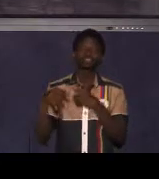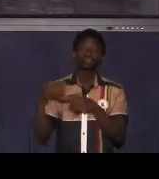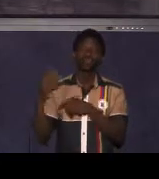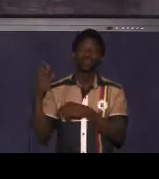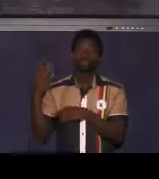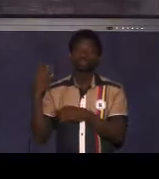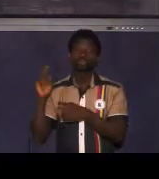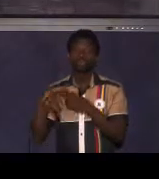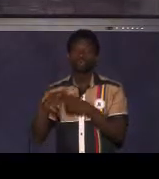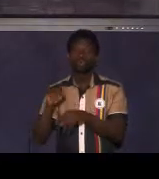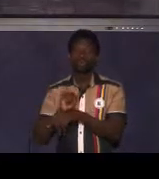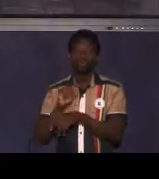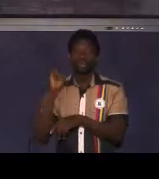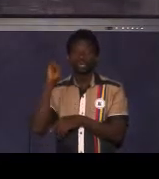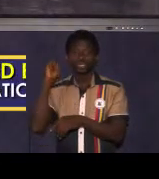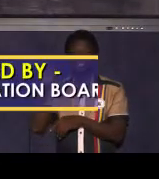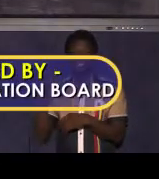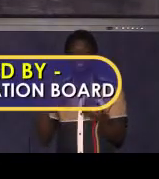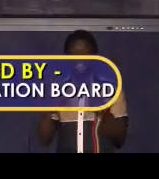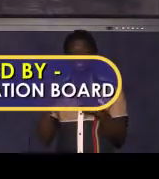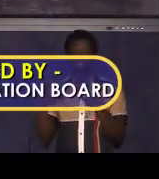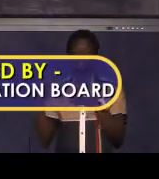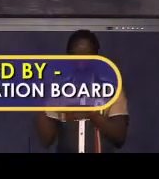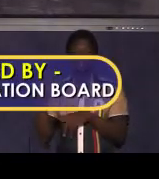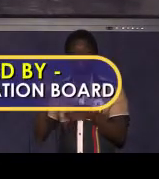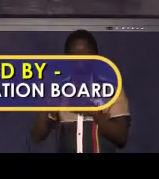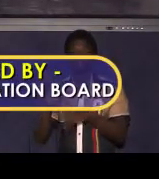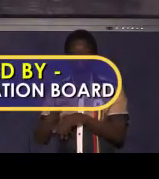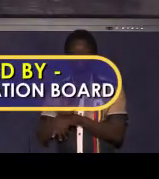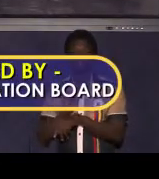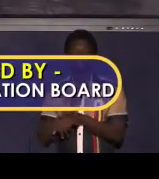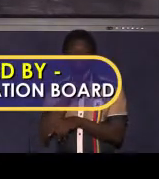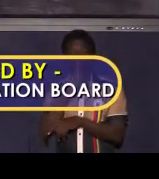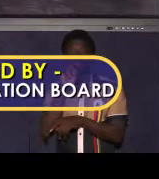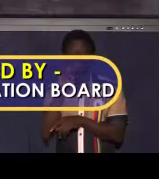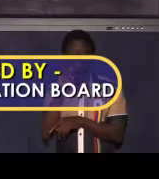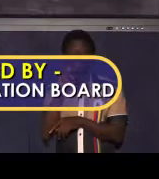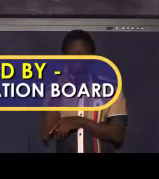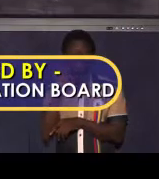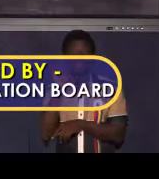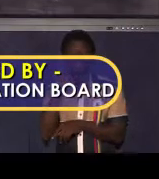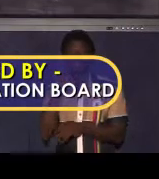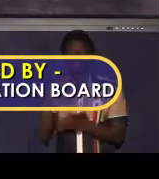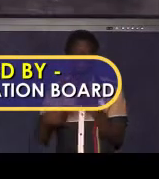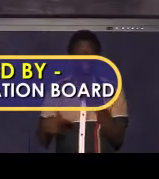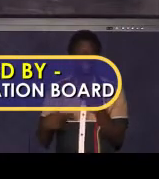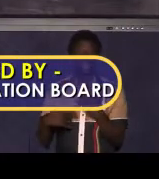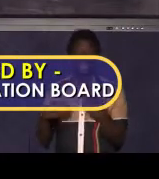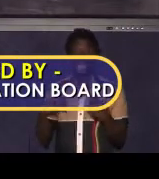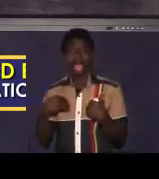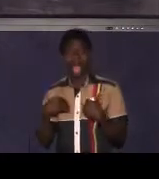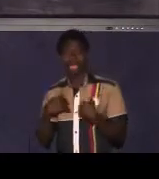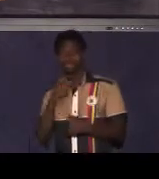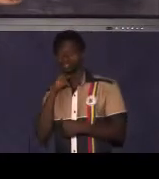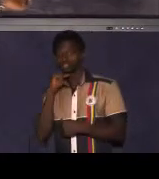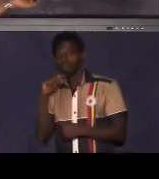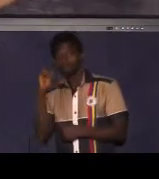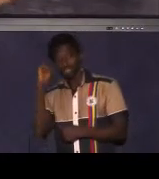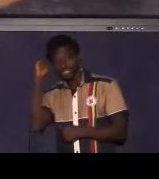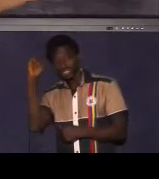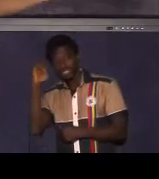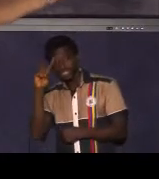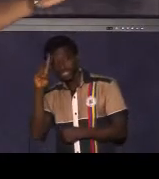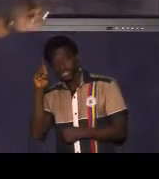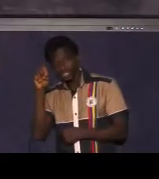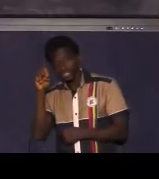He has gone to work. He has gone to work. The question tag will be what?